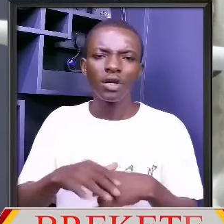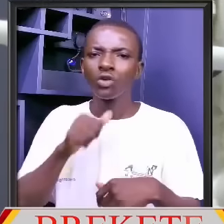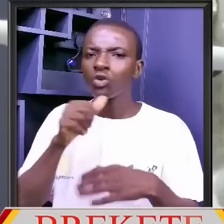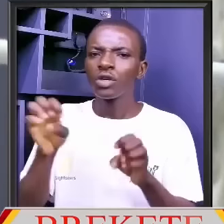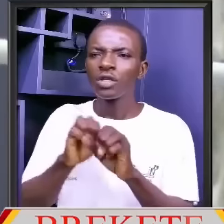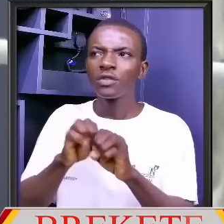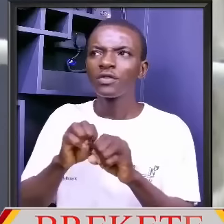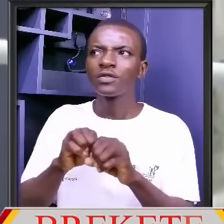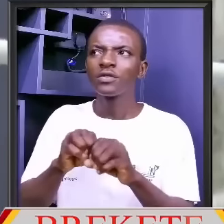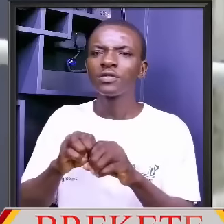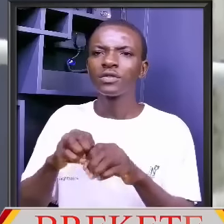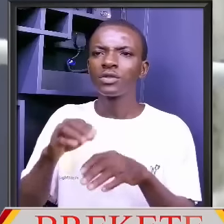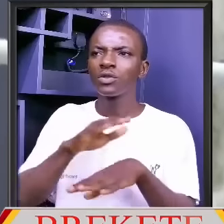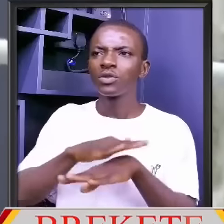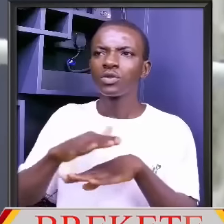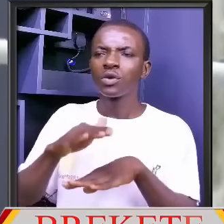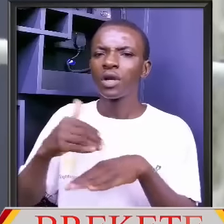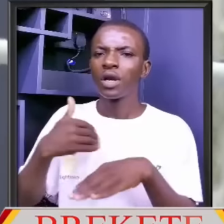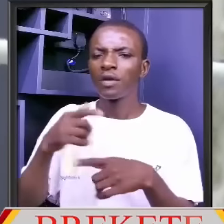not even get time for man.